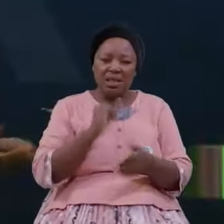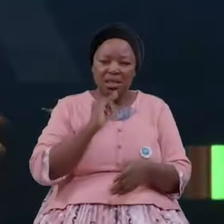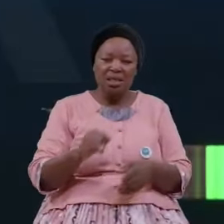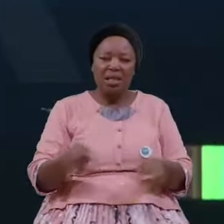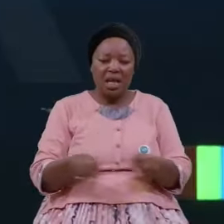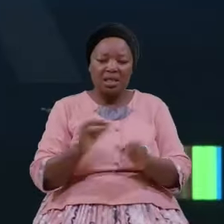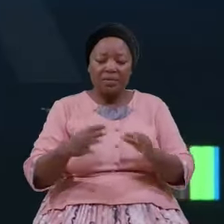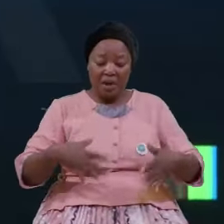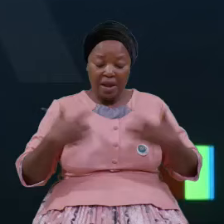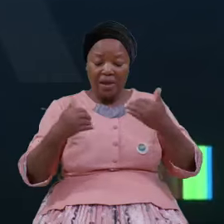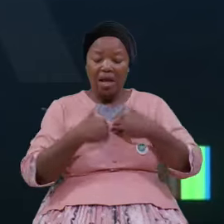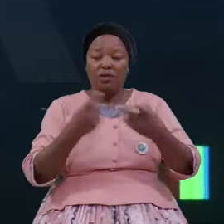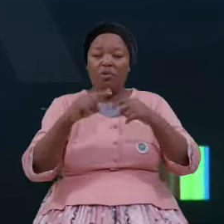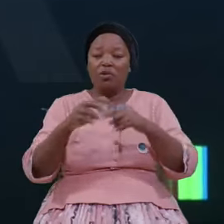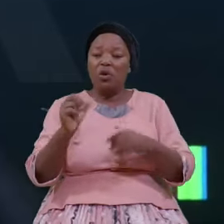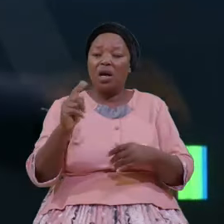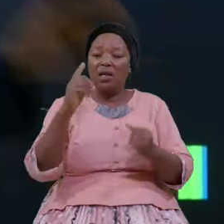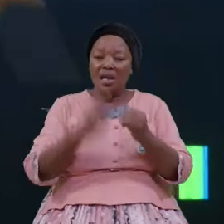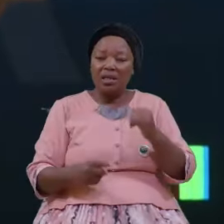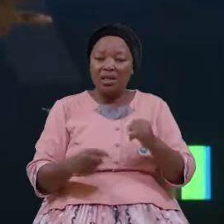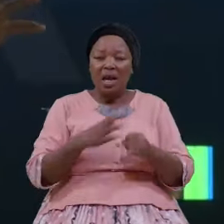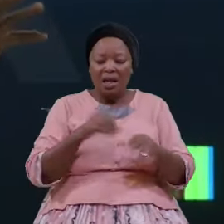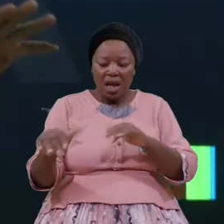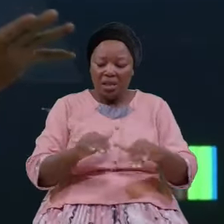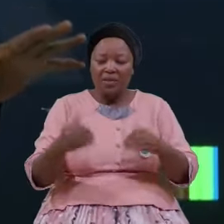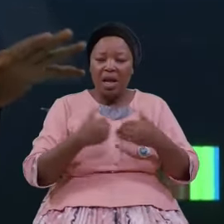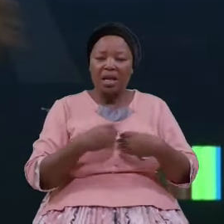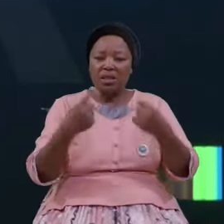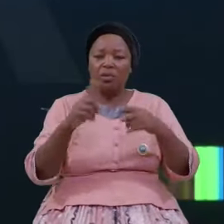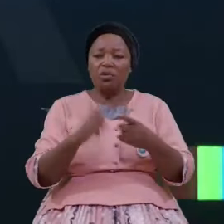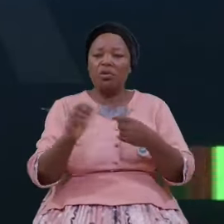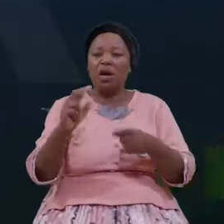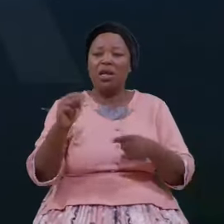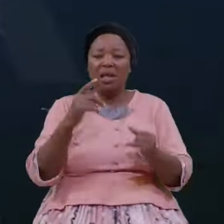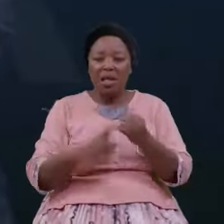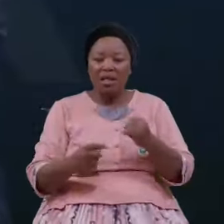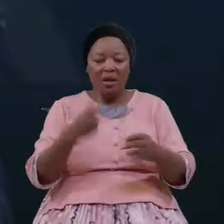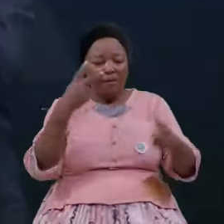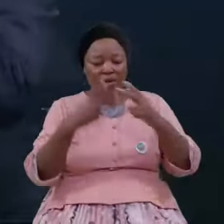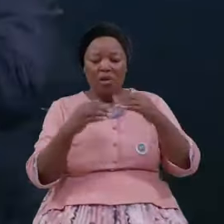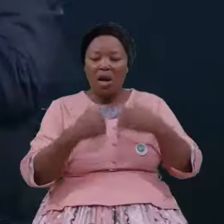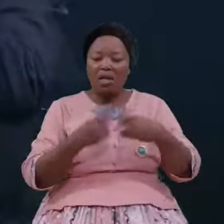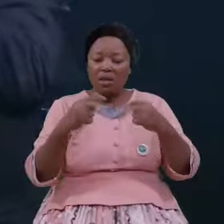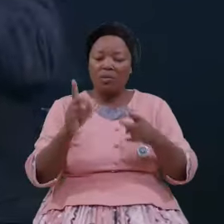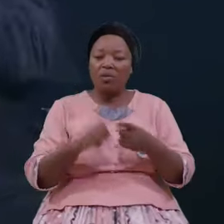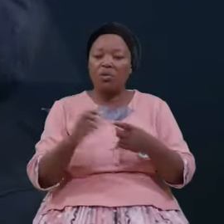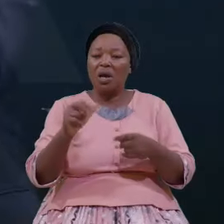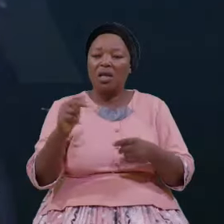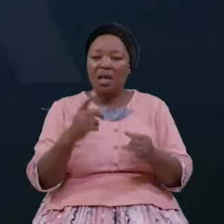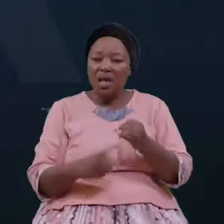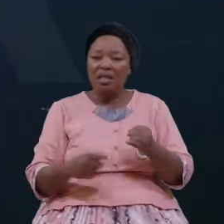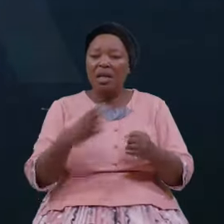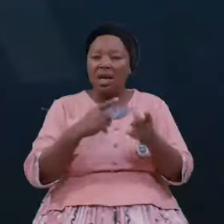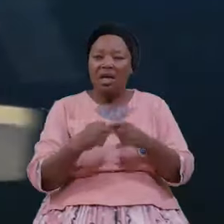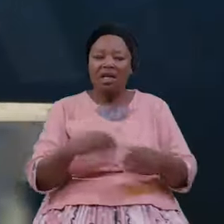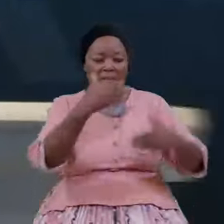end. Activity has come to an end. Vision has come to an end, and progress has come